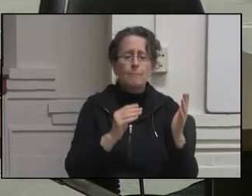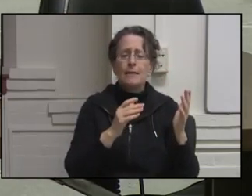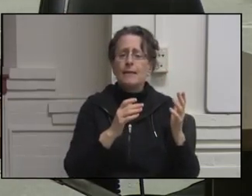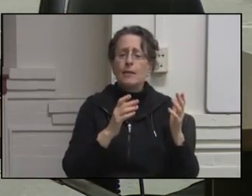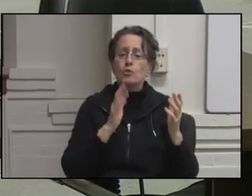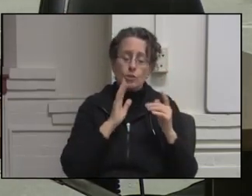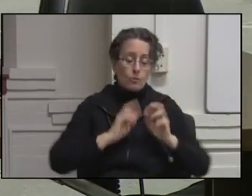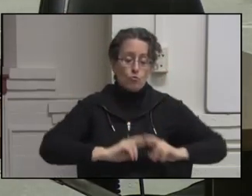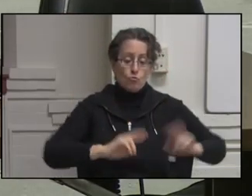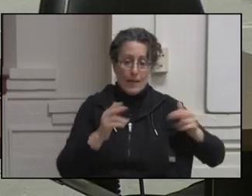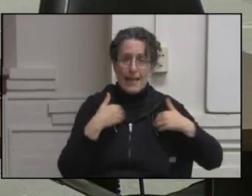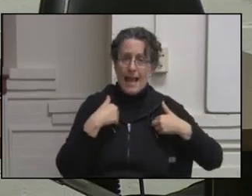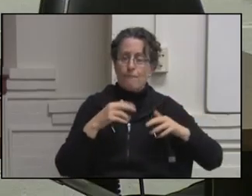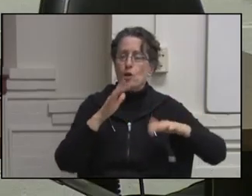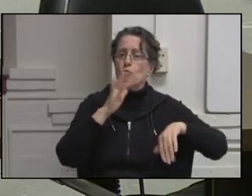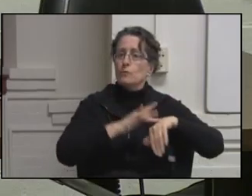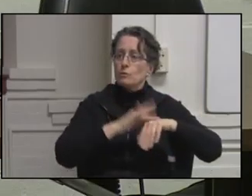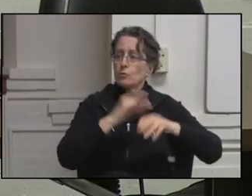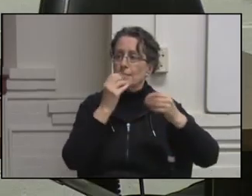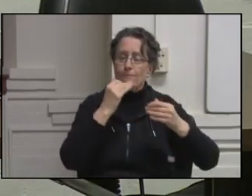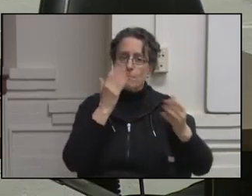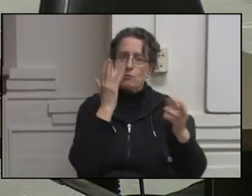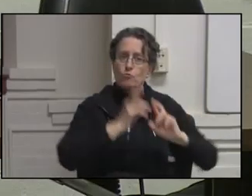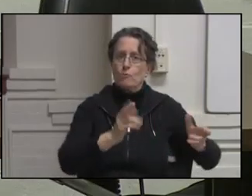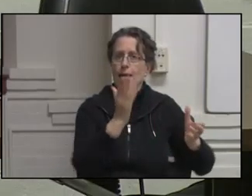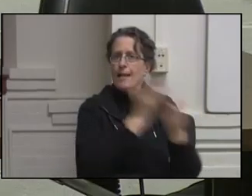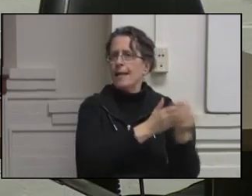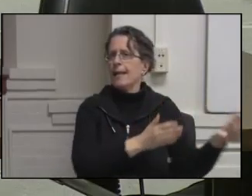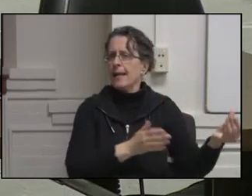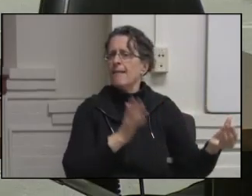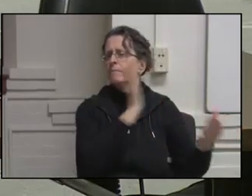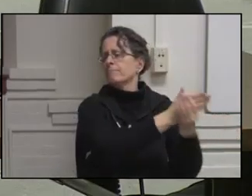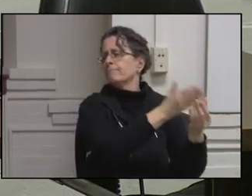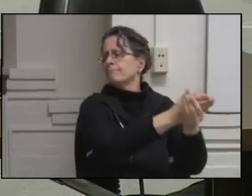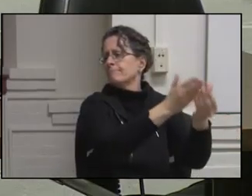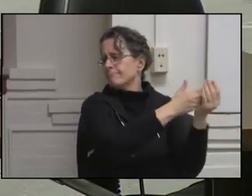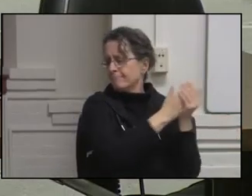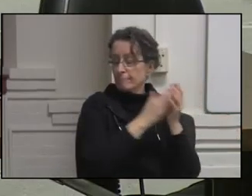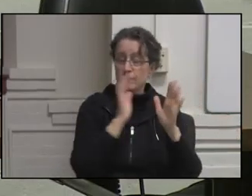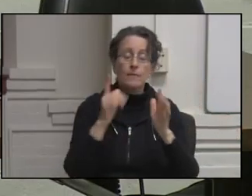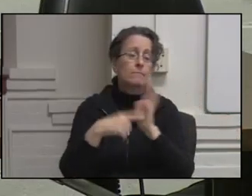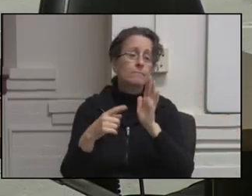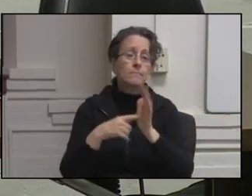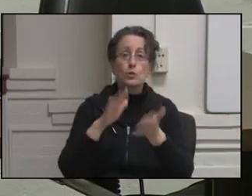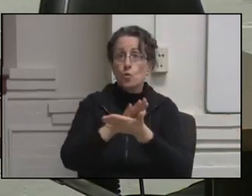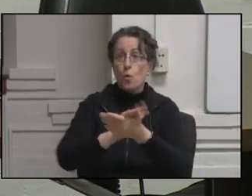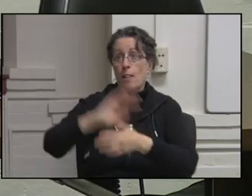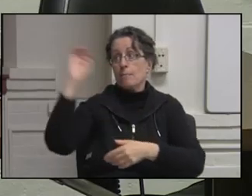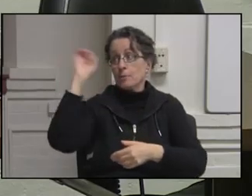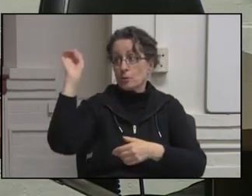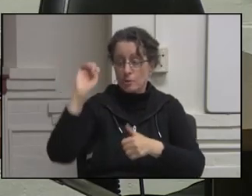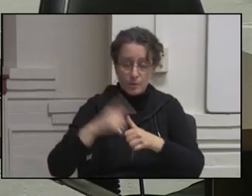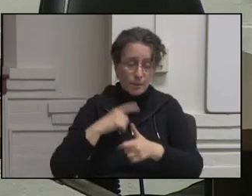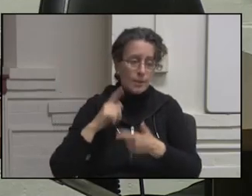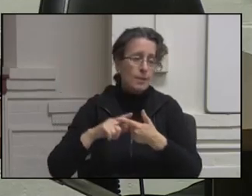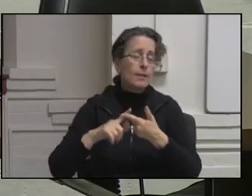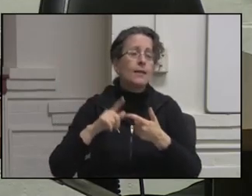Our response plan to school emergencies, the Pleasant Valley Dam flood control plan,